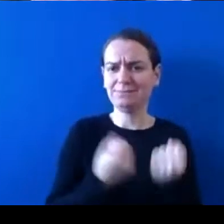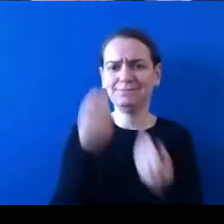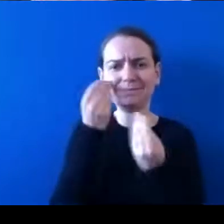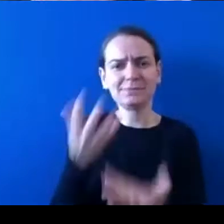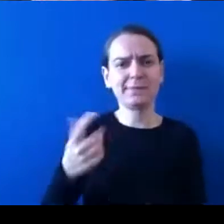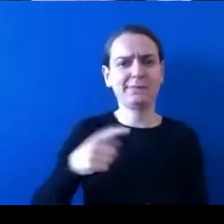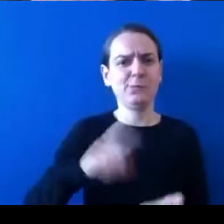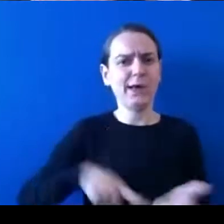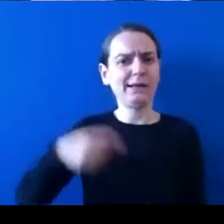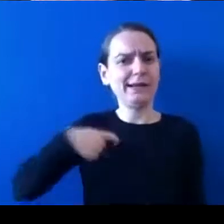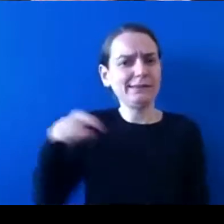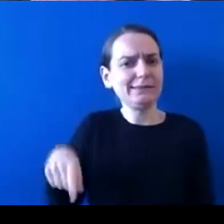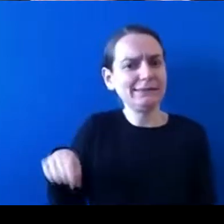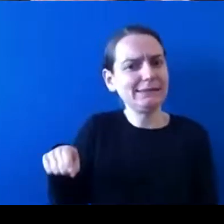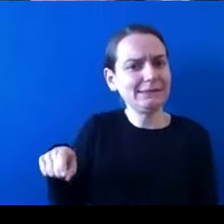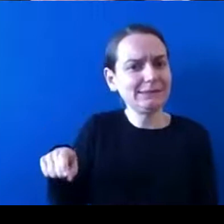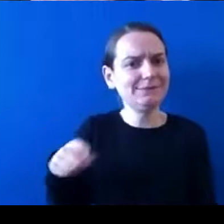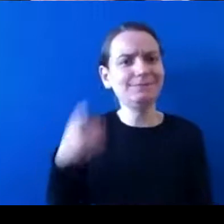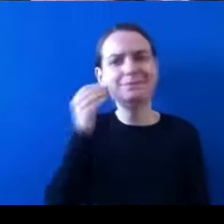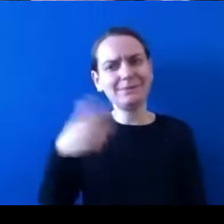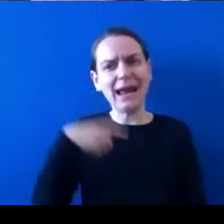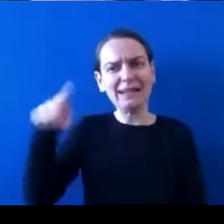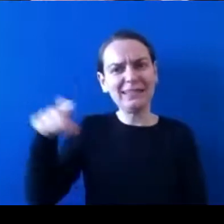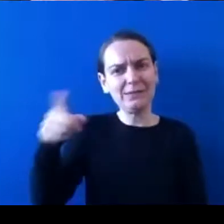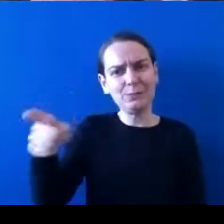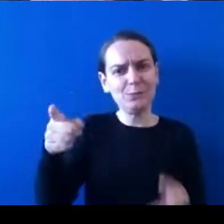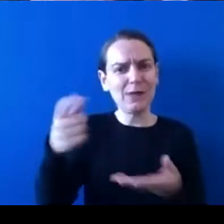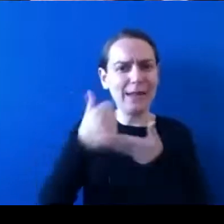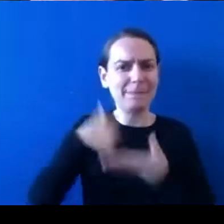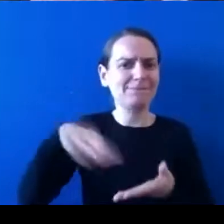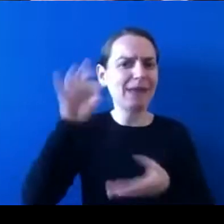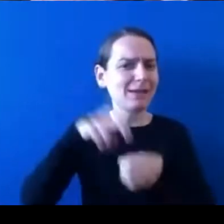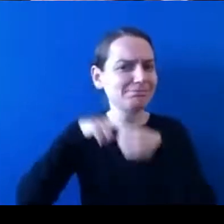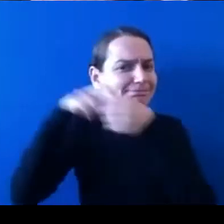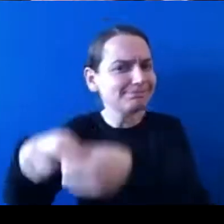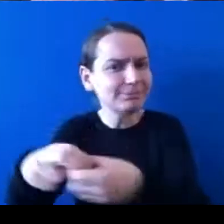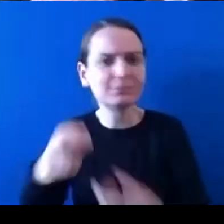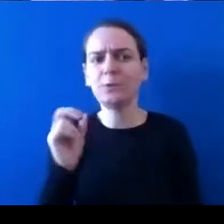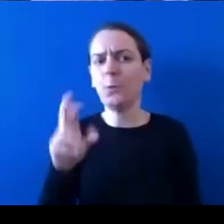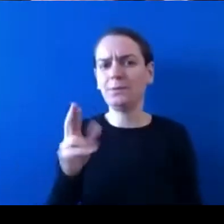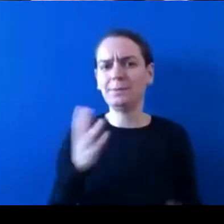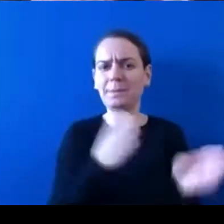an orientation and mobility specialist walking with a student using a long cane.